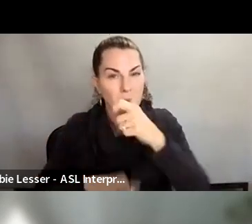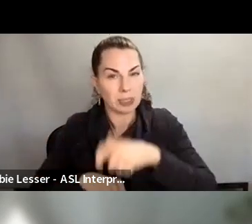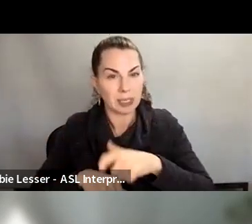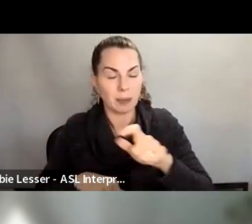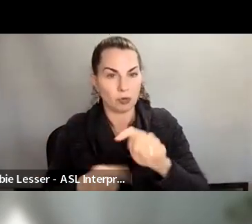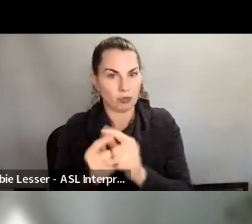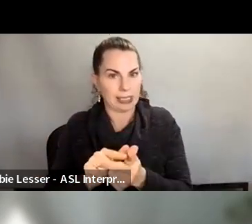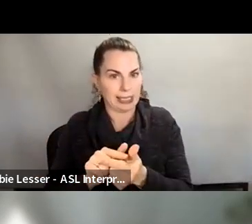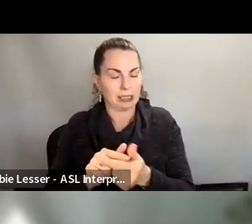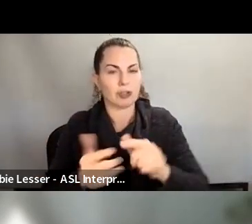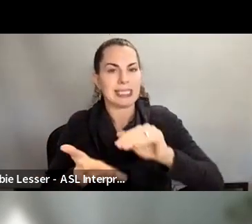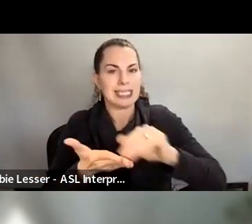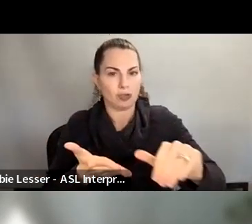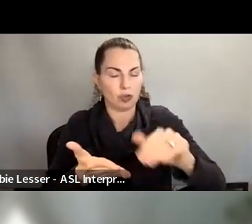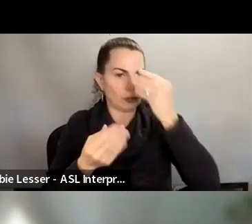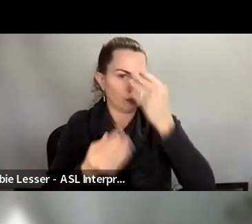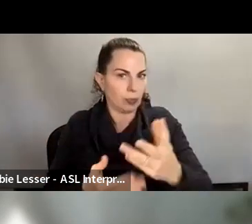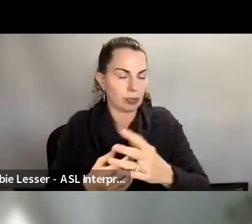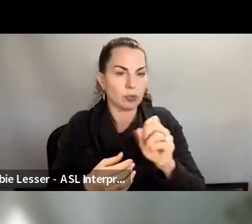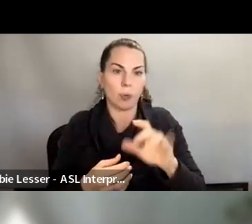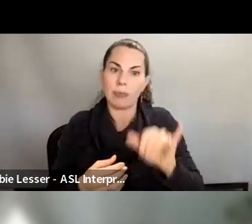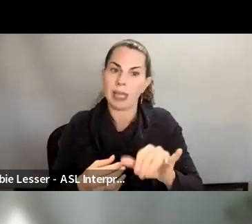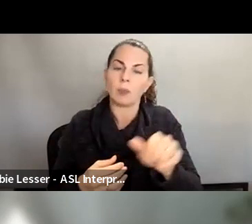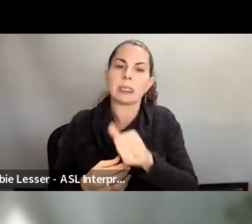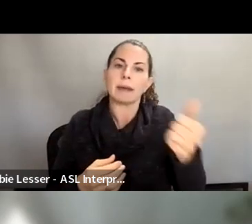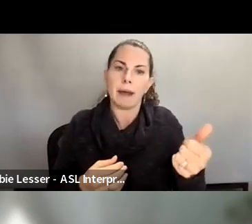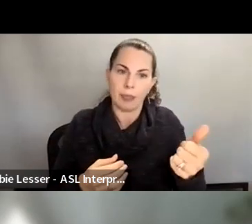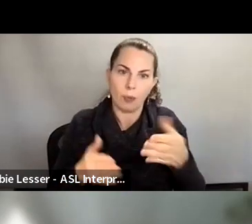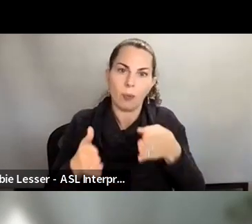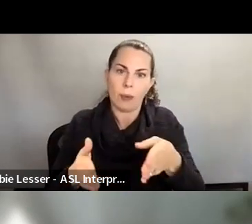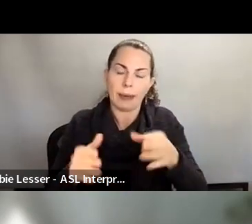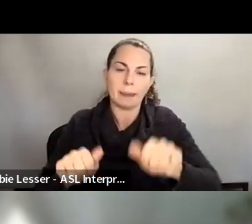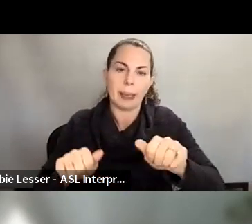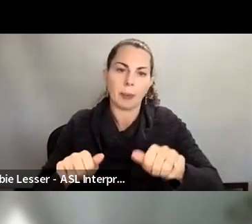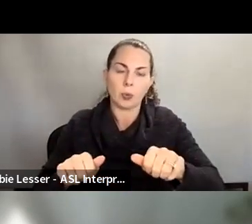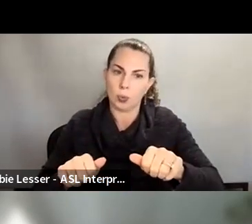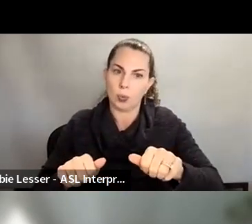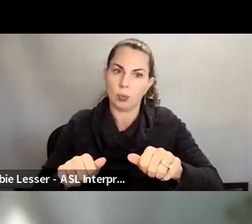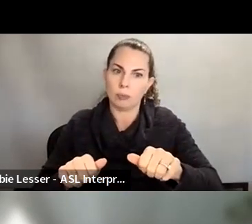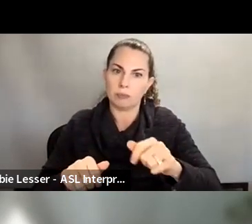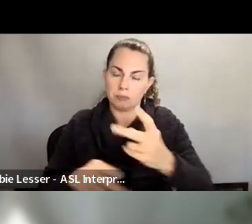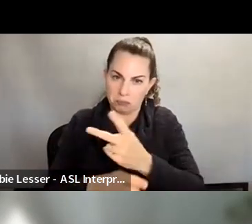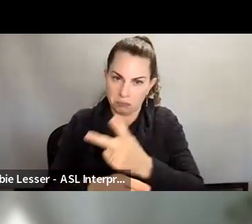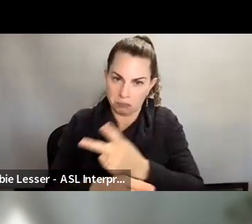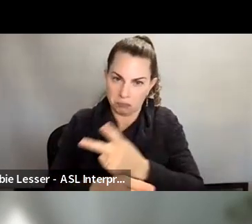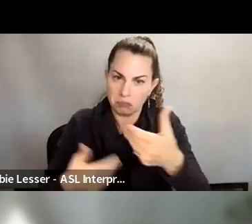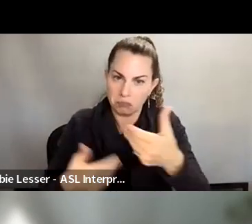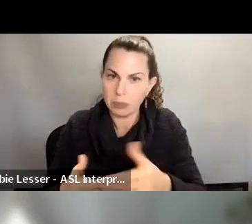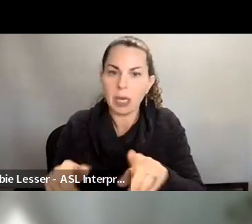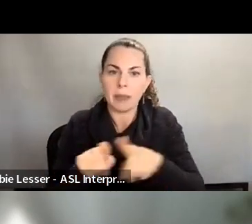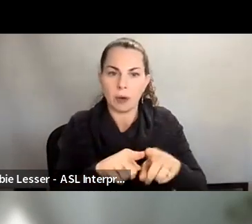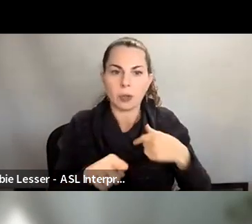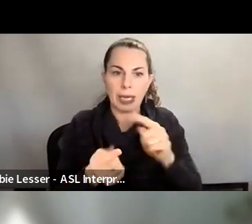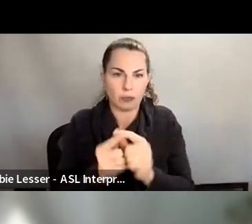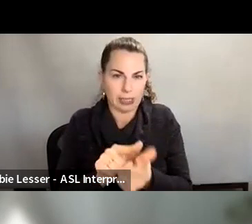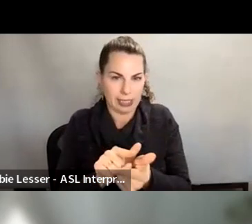is discharge information. So at least that was another vetted way to be able to do this. And then they also had a translation.